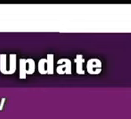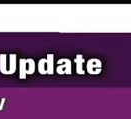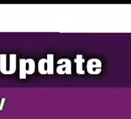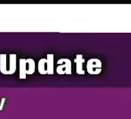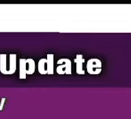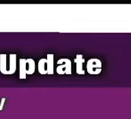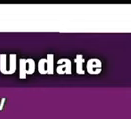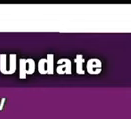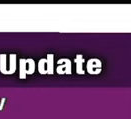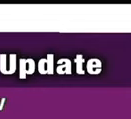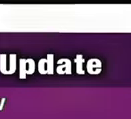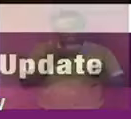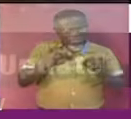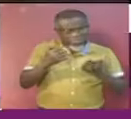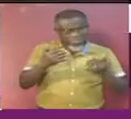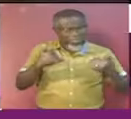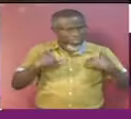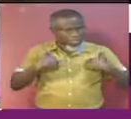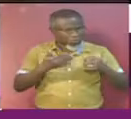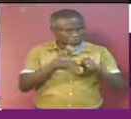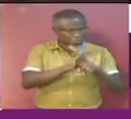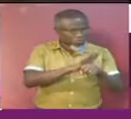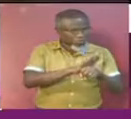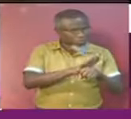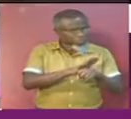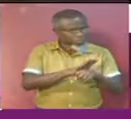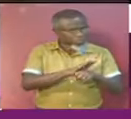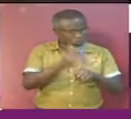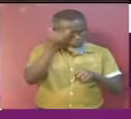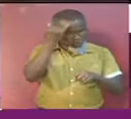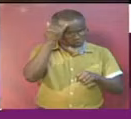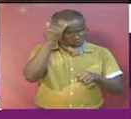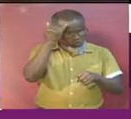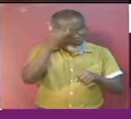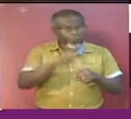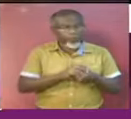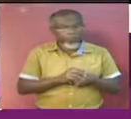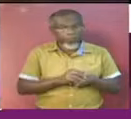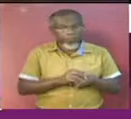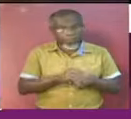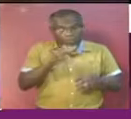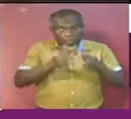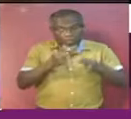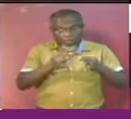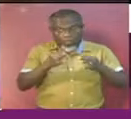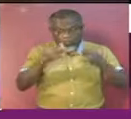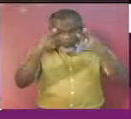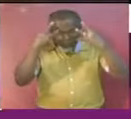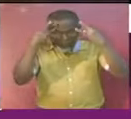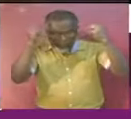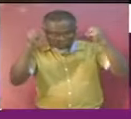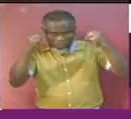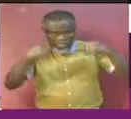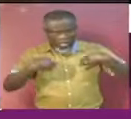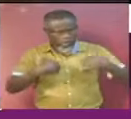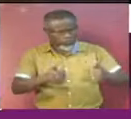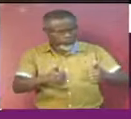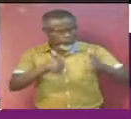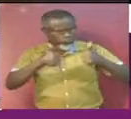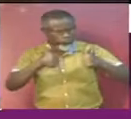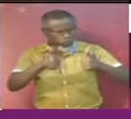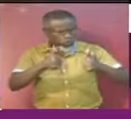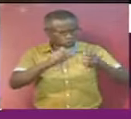primary cause? And my second question is, does the ministry have any solid data to show how many local citizens have